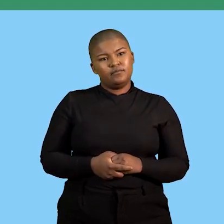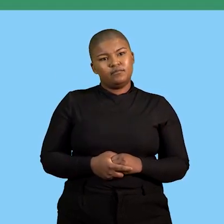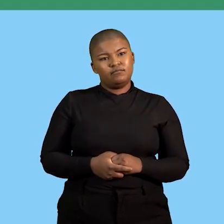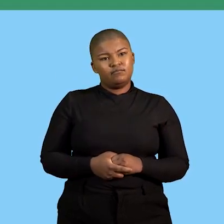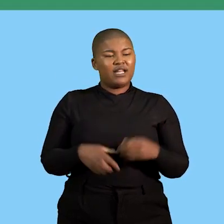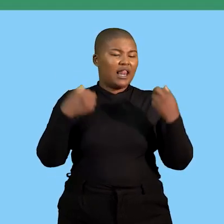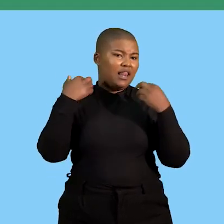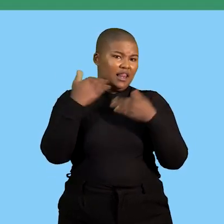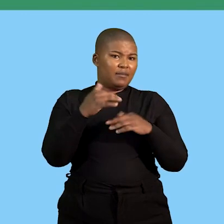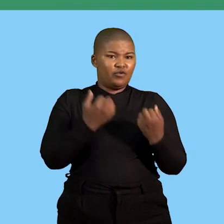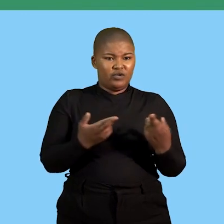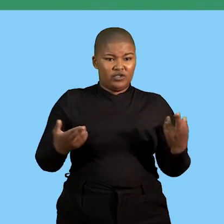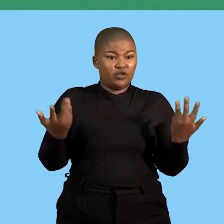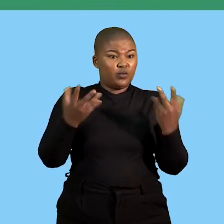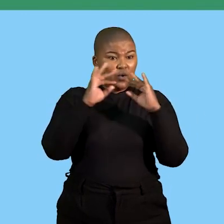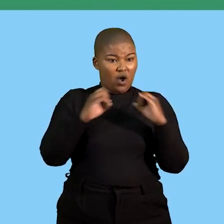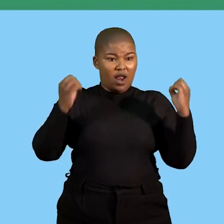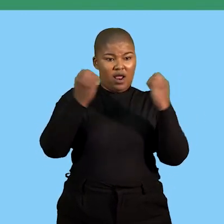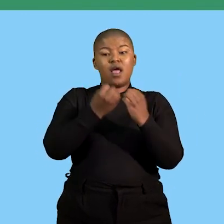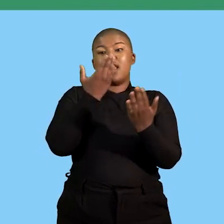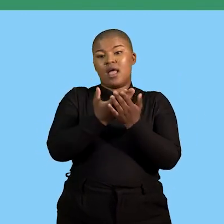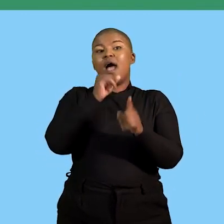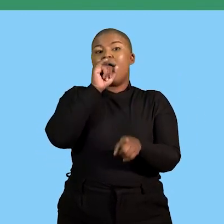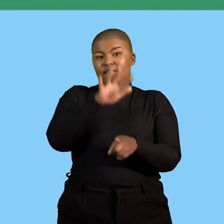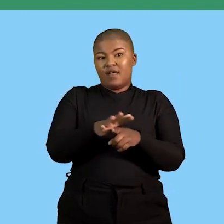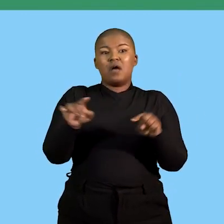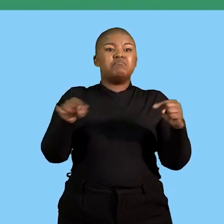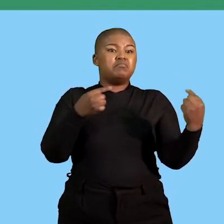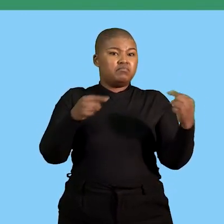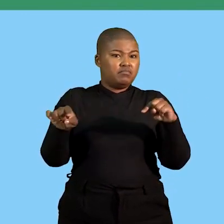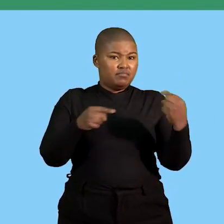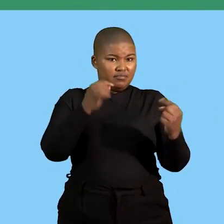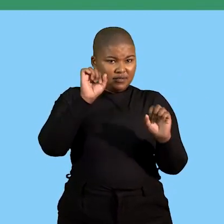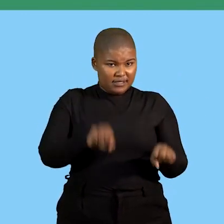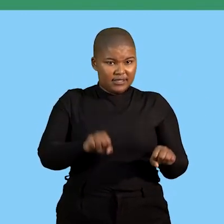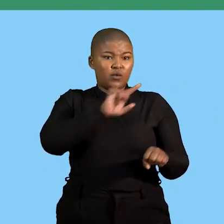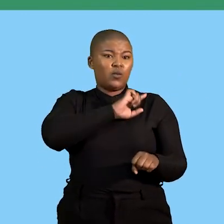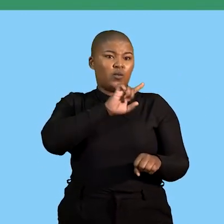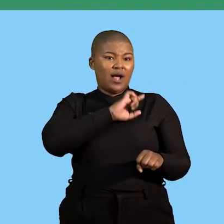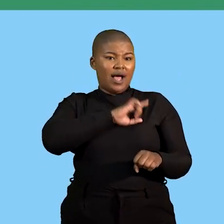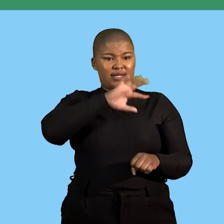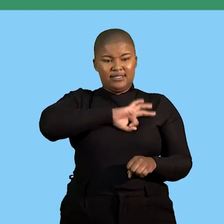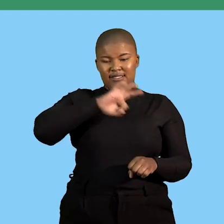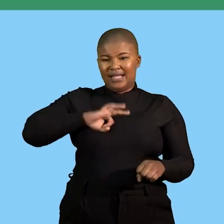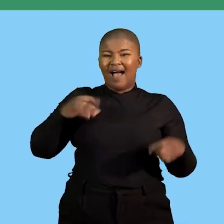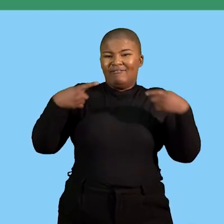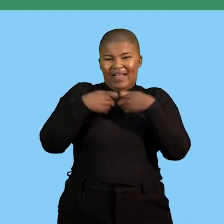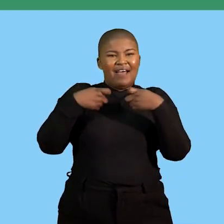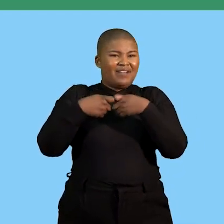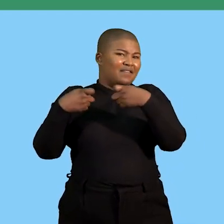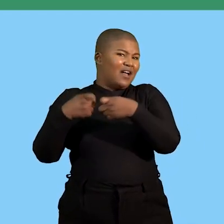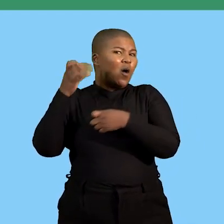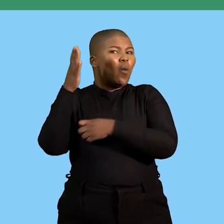Limited resources in an organization can lead to conflict because employees would fight over